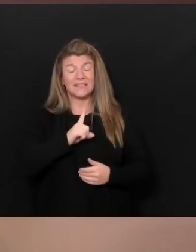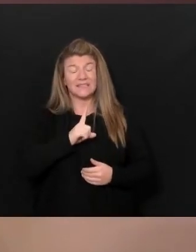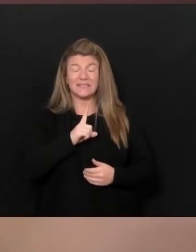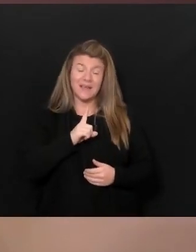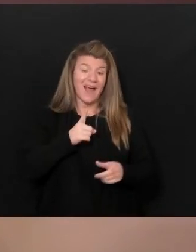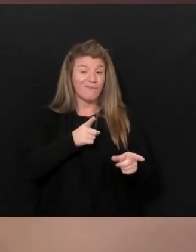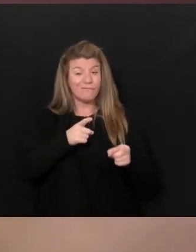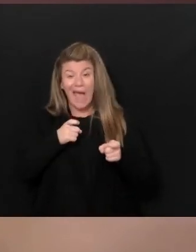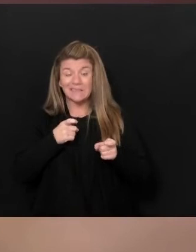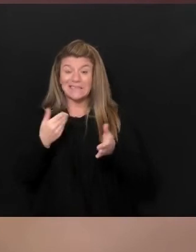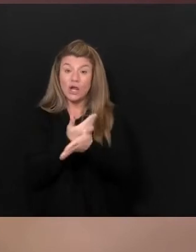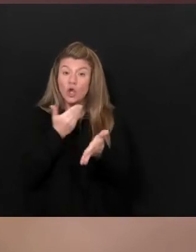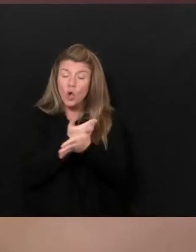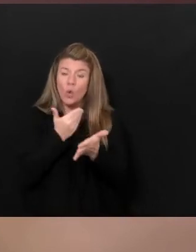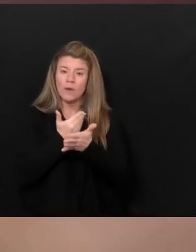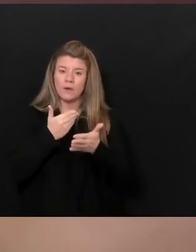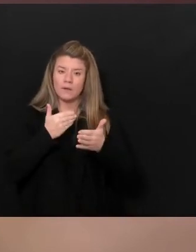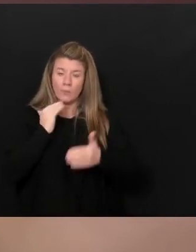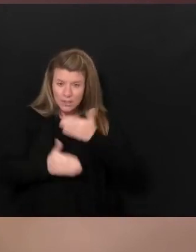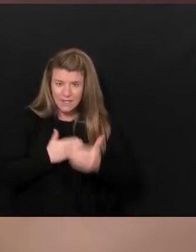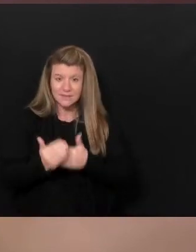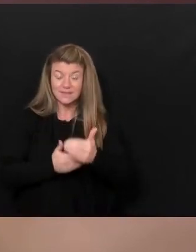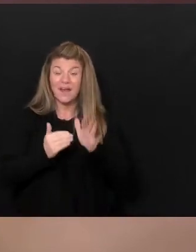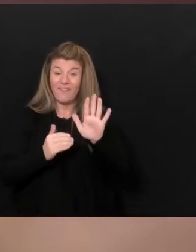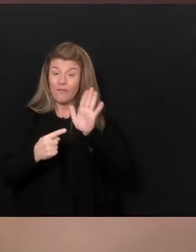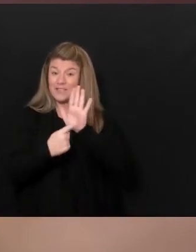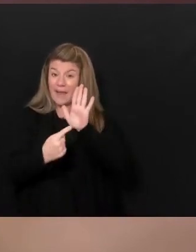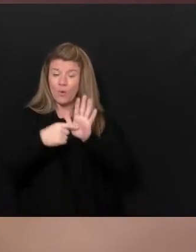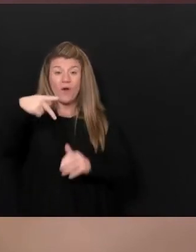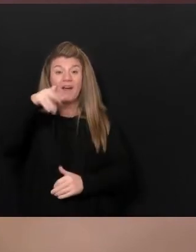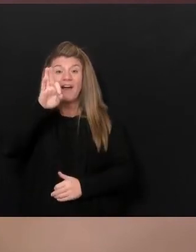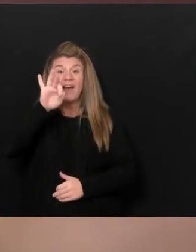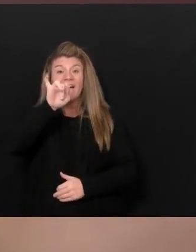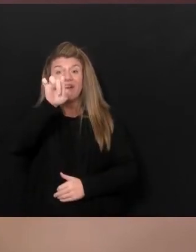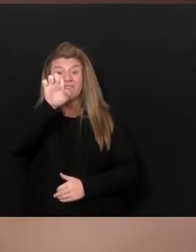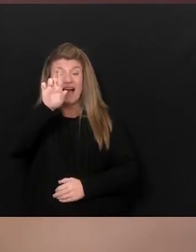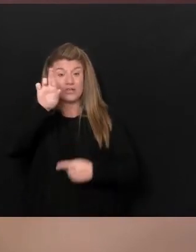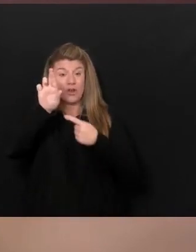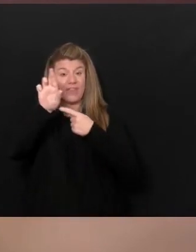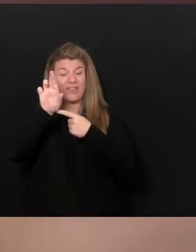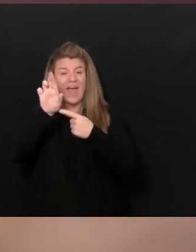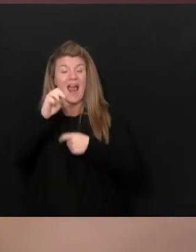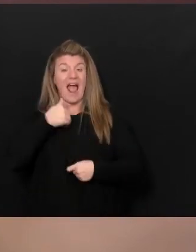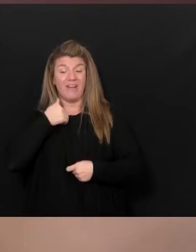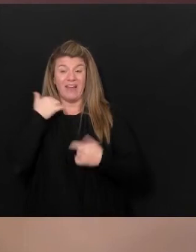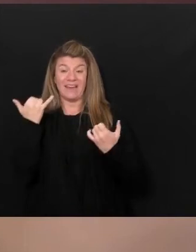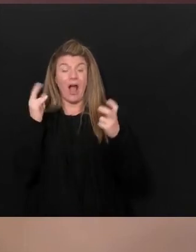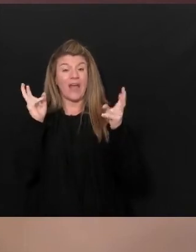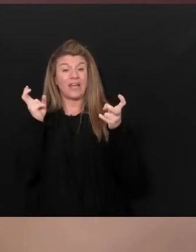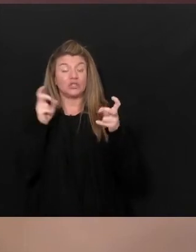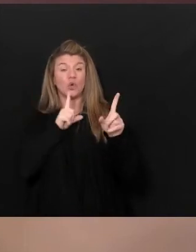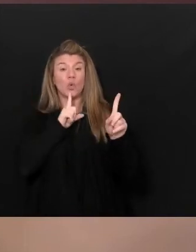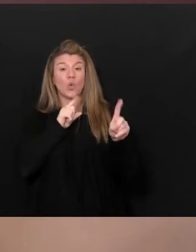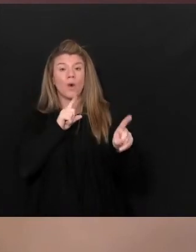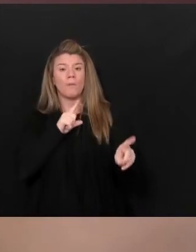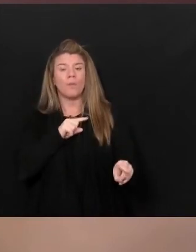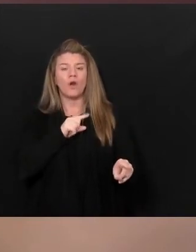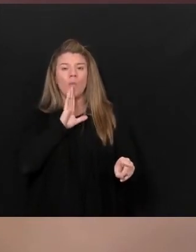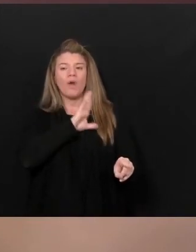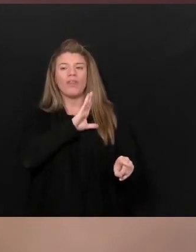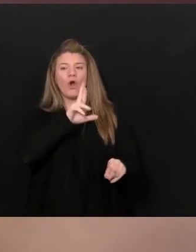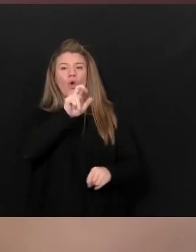dynamic process. So for instance, Pfizer has had an issue that's being reported with the raw